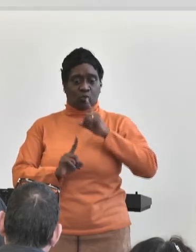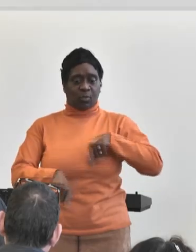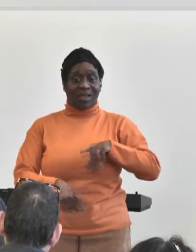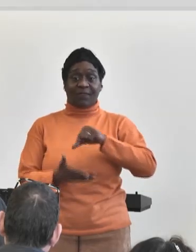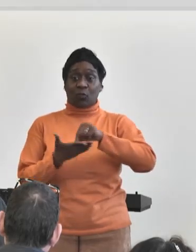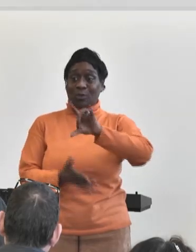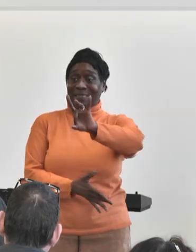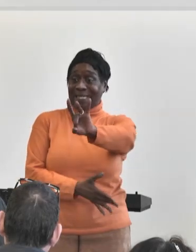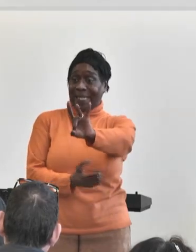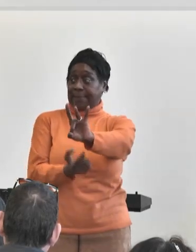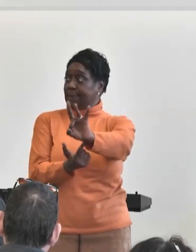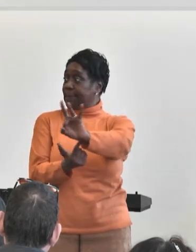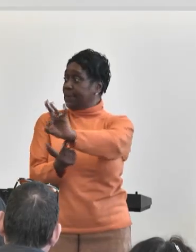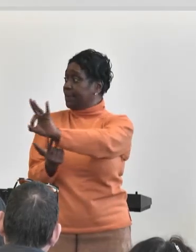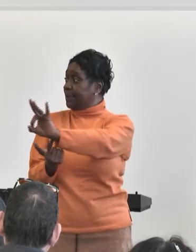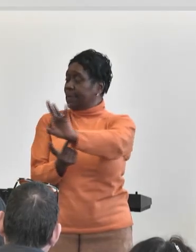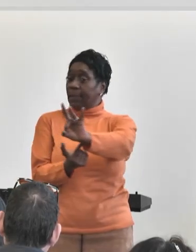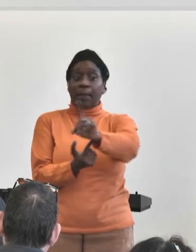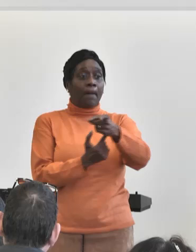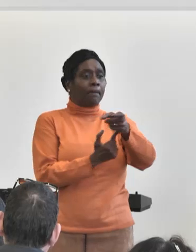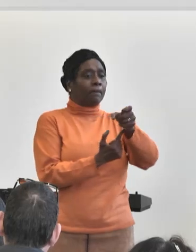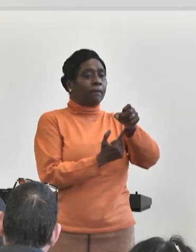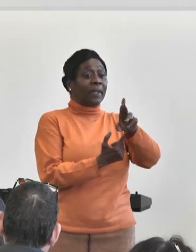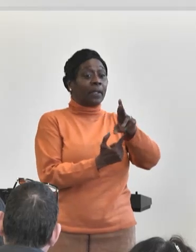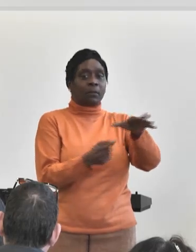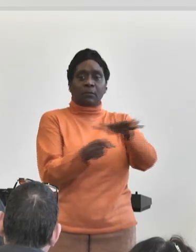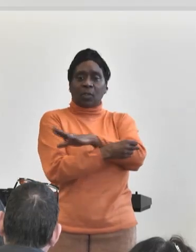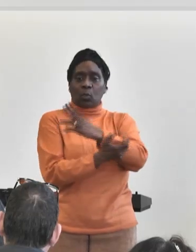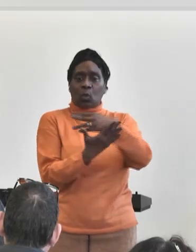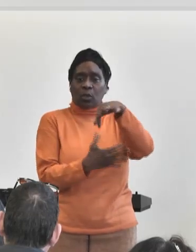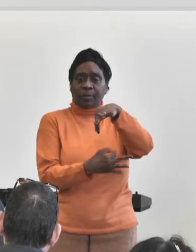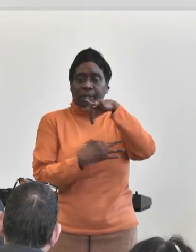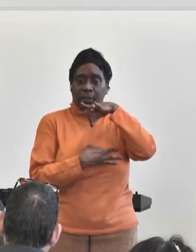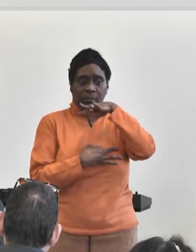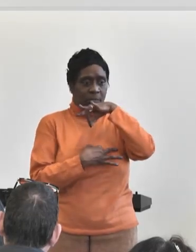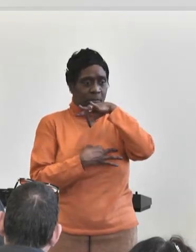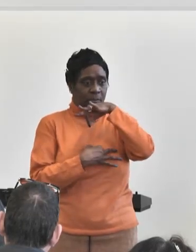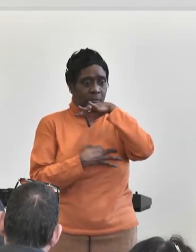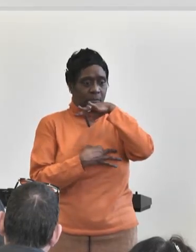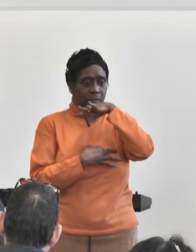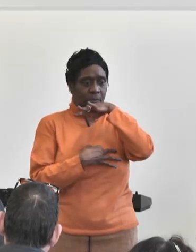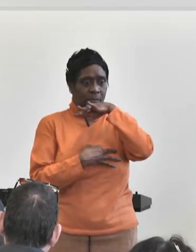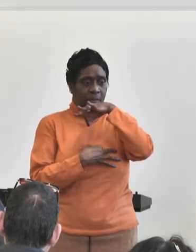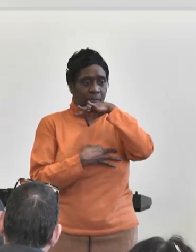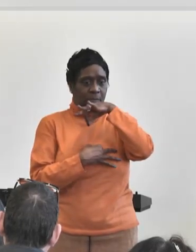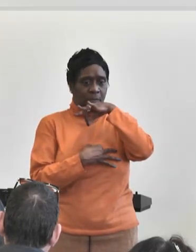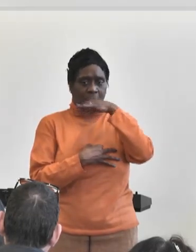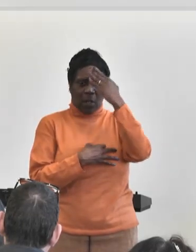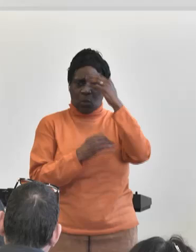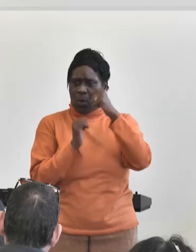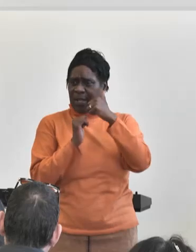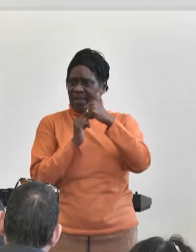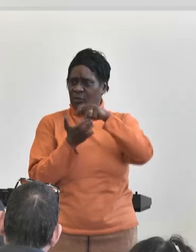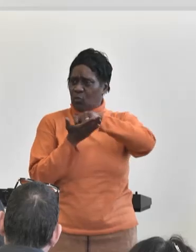Primero, su respuesta fue en el verso 8. Then Peter, filled with the Holy Ghost. Entonces Pedro, lleno del Espíritu Santo. Now, I don't know if they were